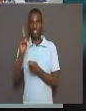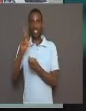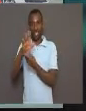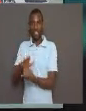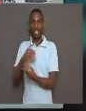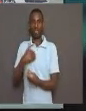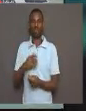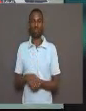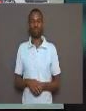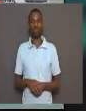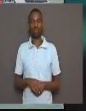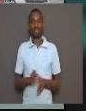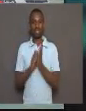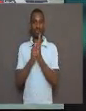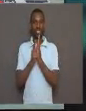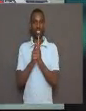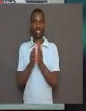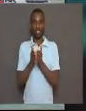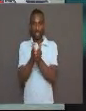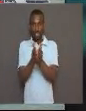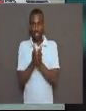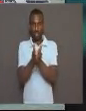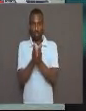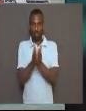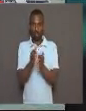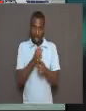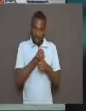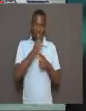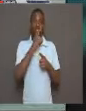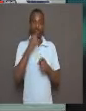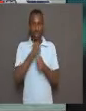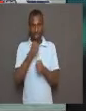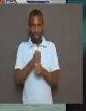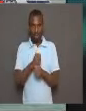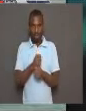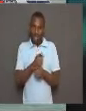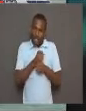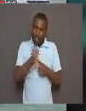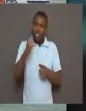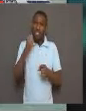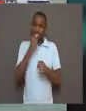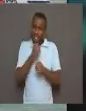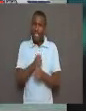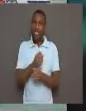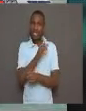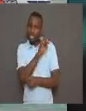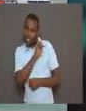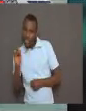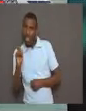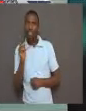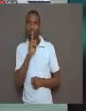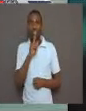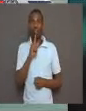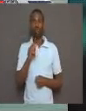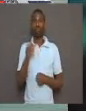Ships, even those made of metal, float because they have enough empty